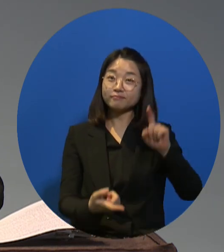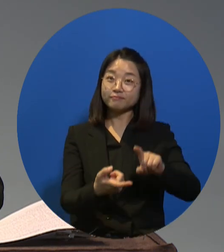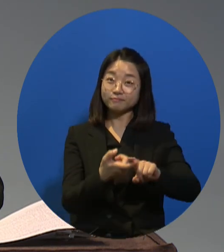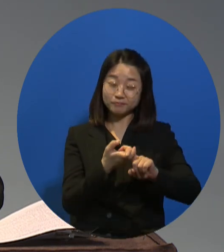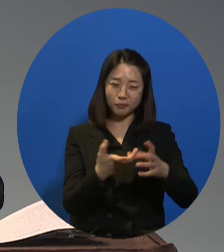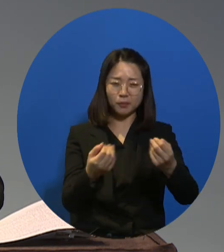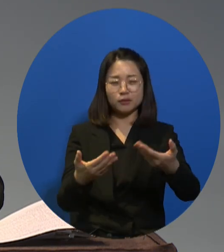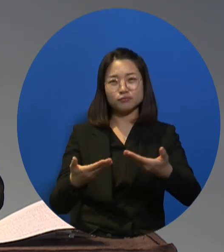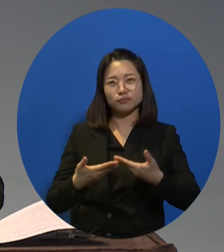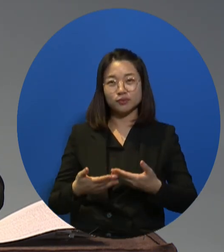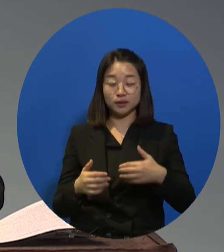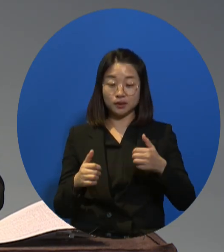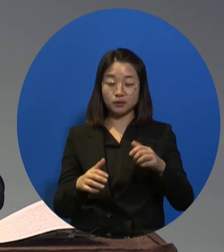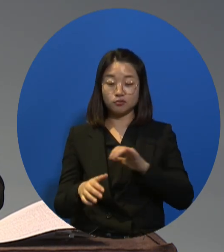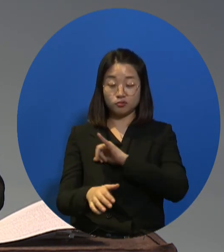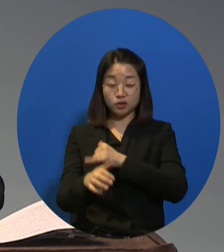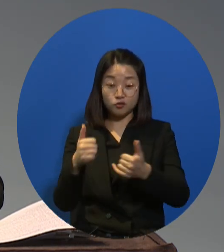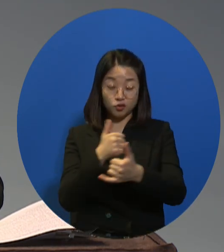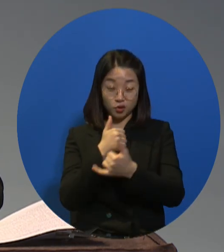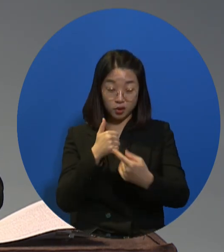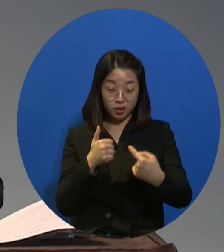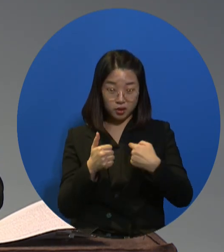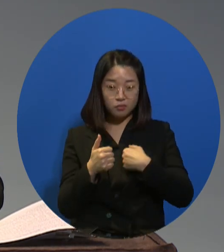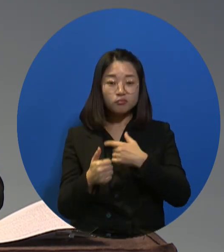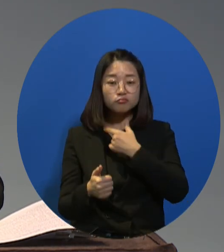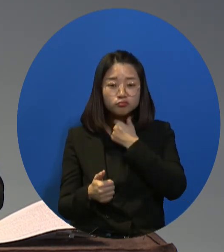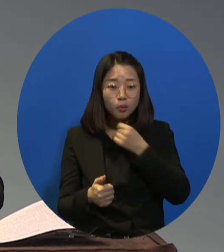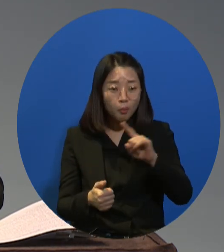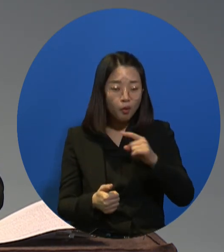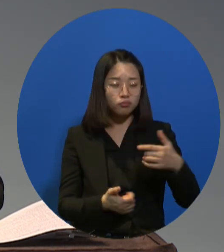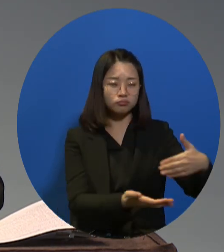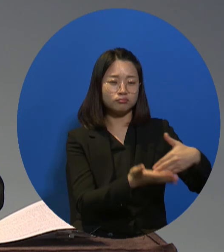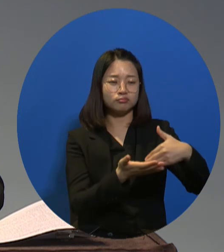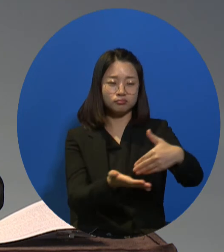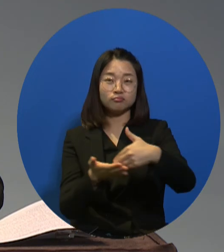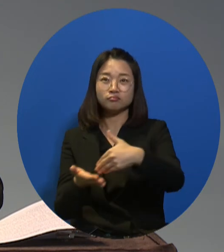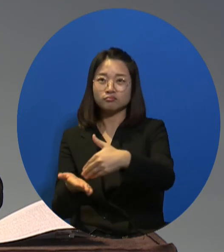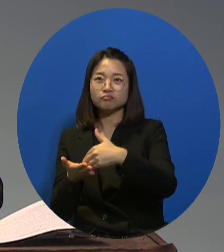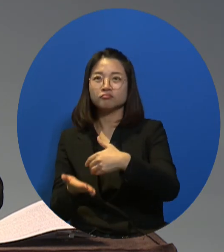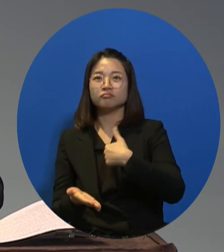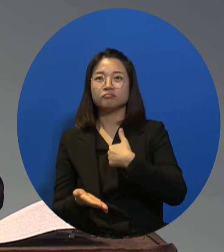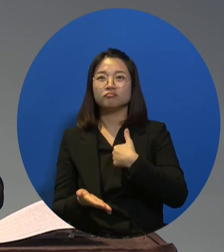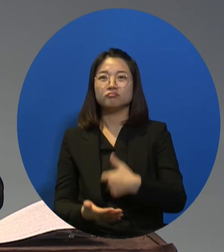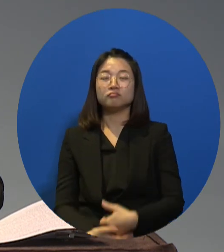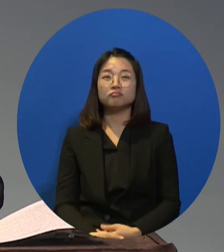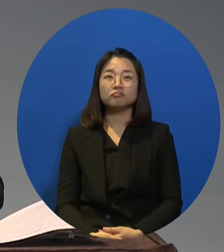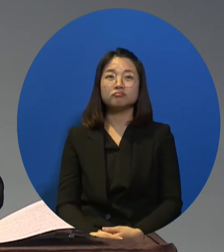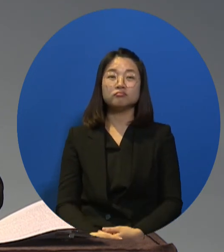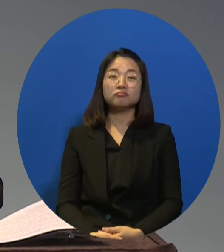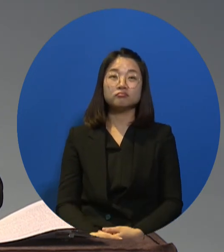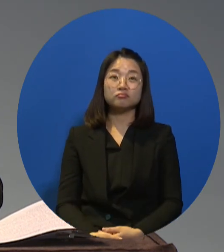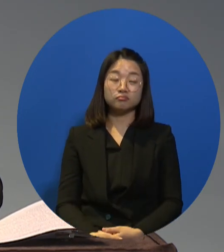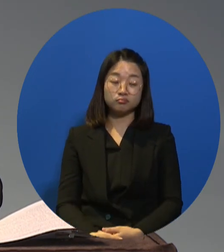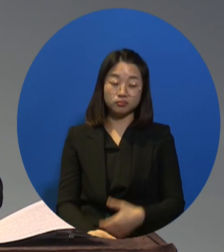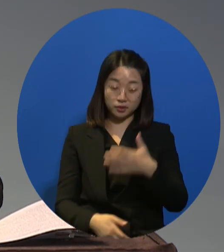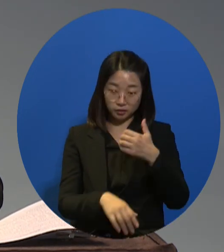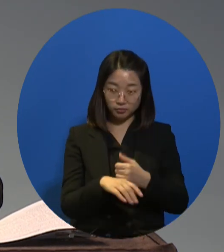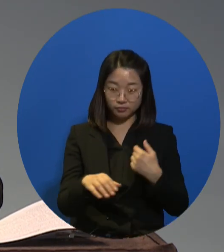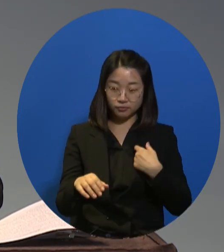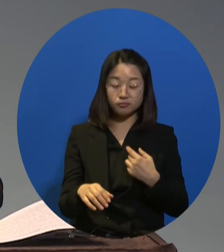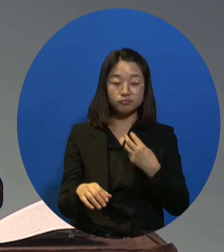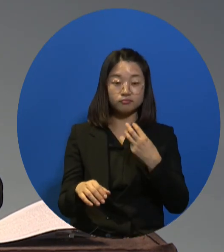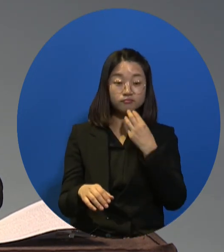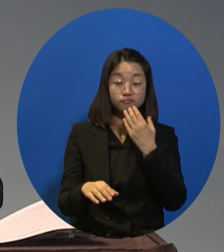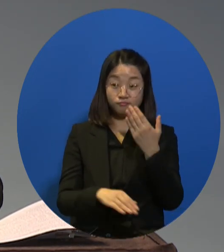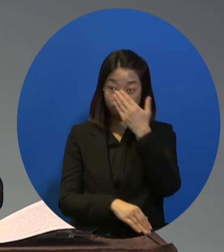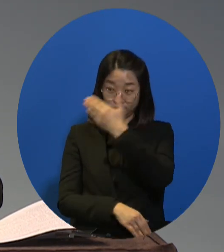be excellent. That would be great for us. If you can provide us with much feedback that we should consider at the Commission,